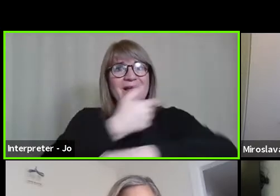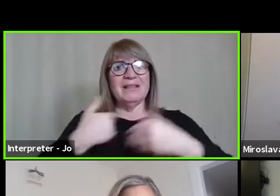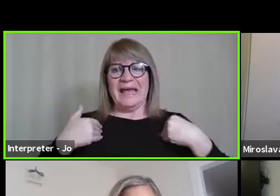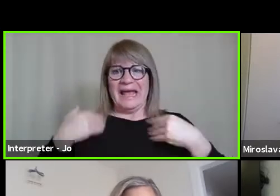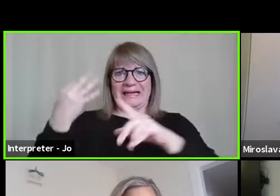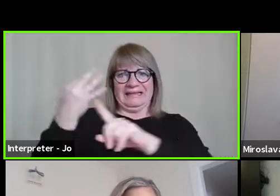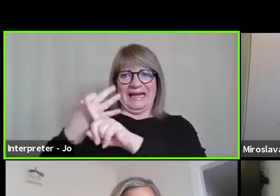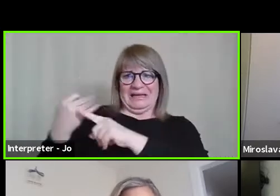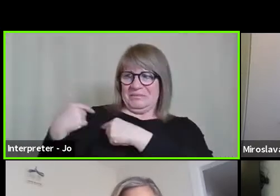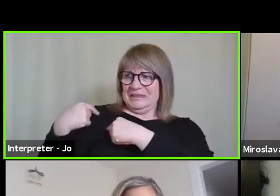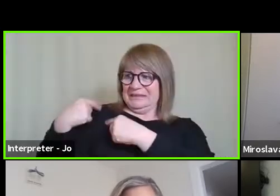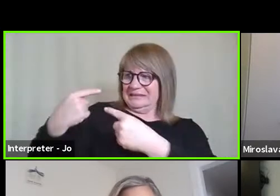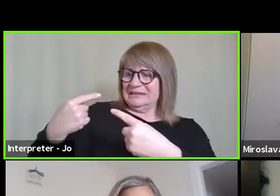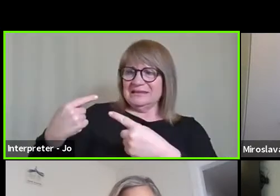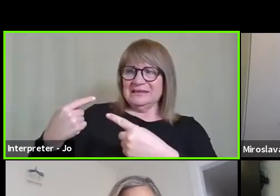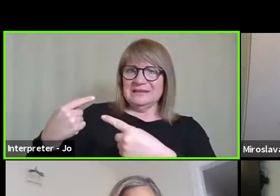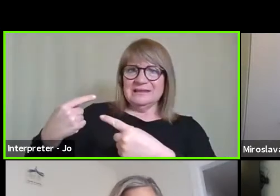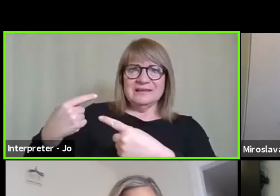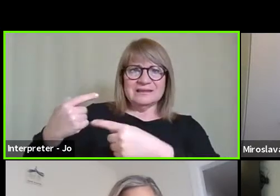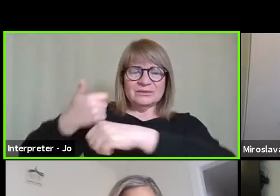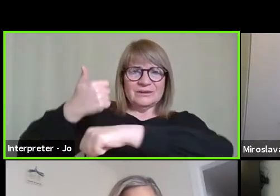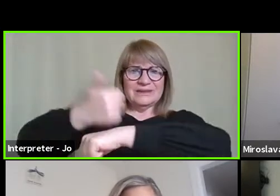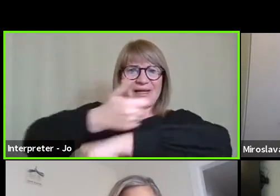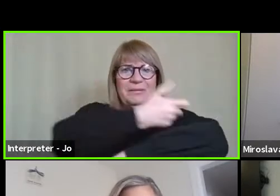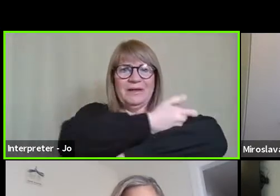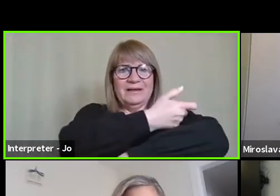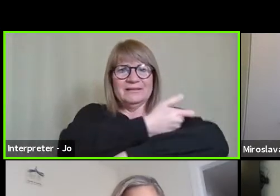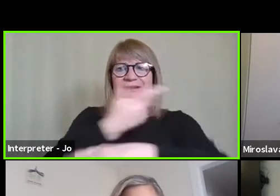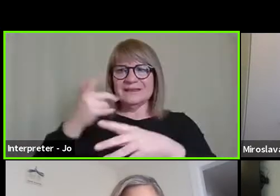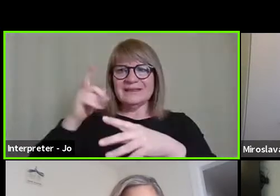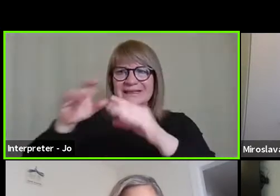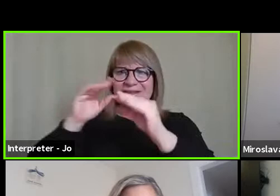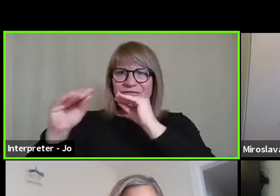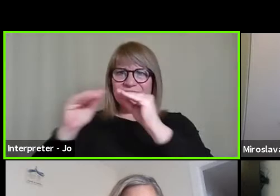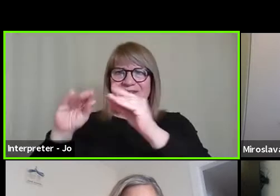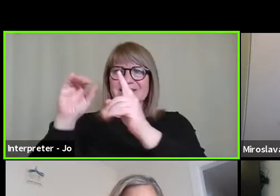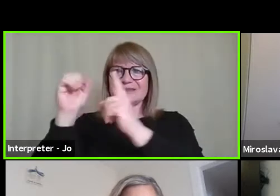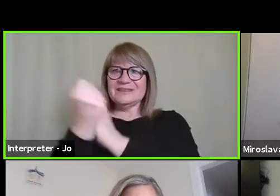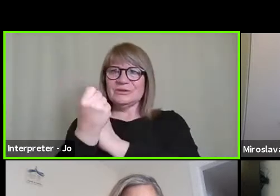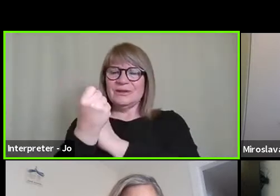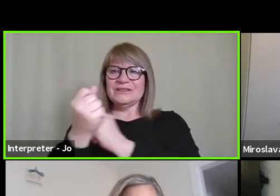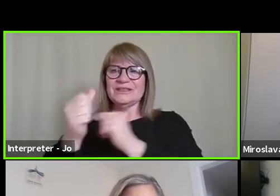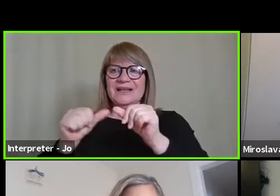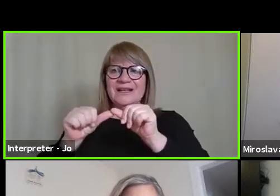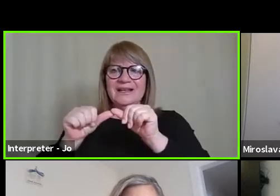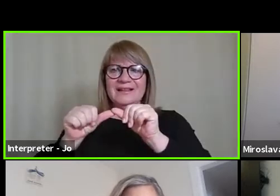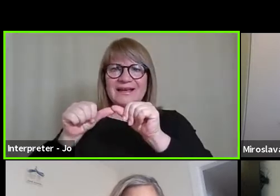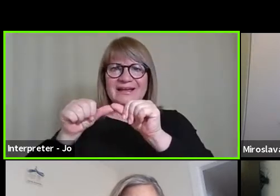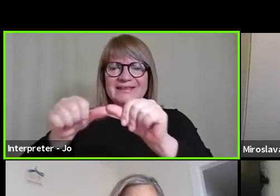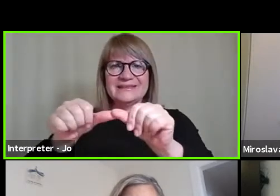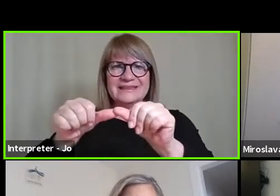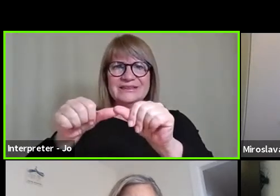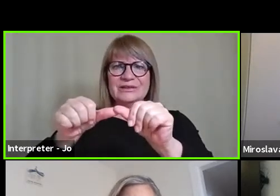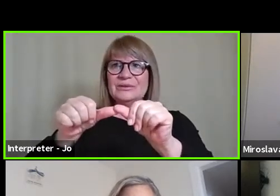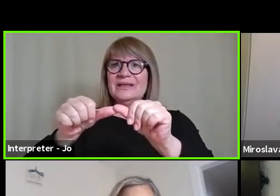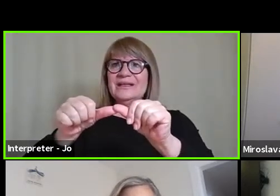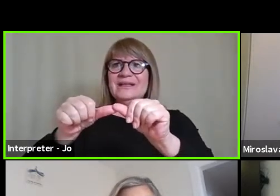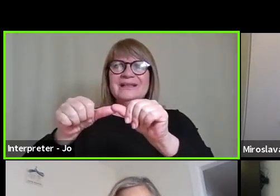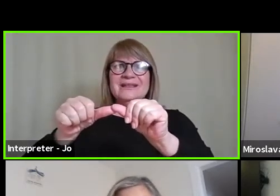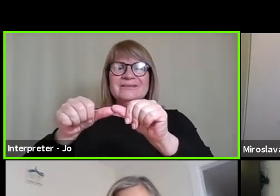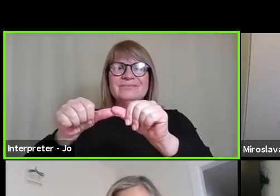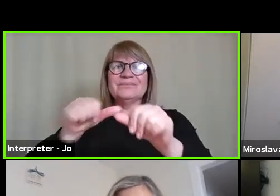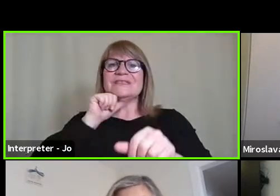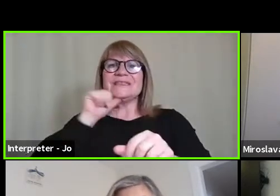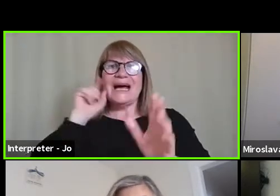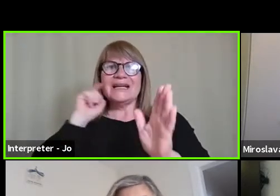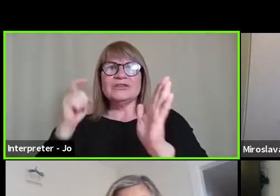these these these practices that continued to perpetuate health and health care uh disparities um and